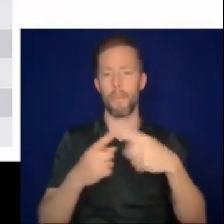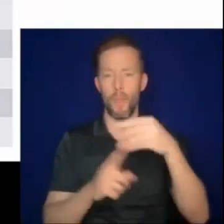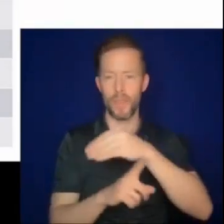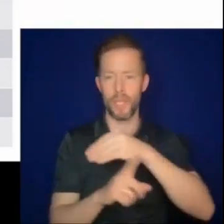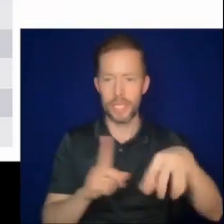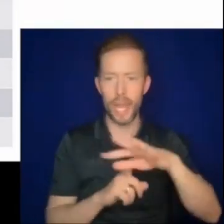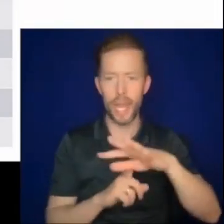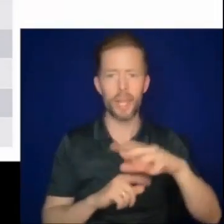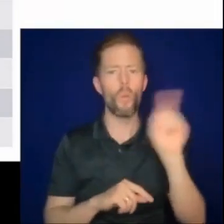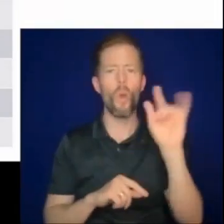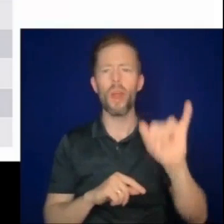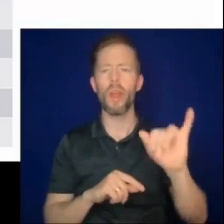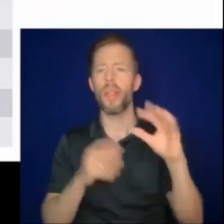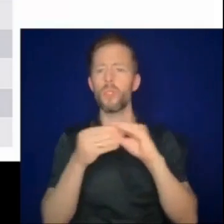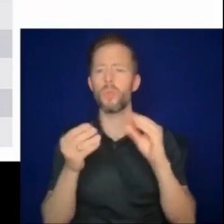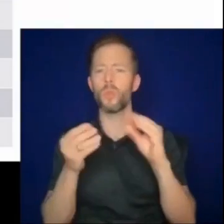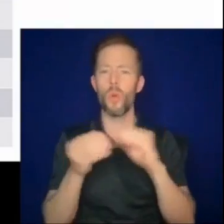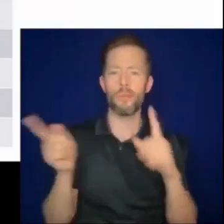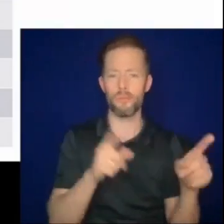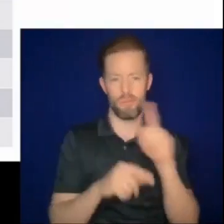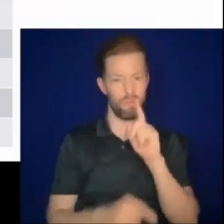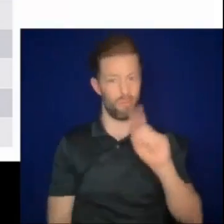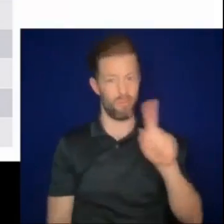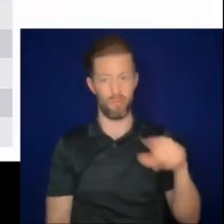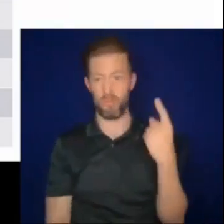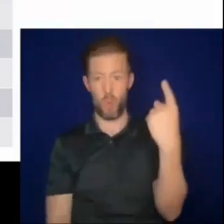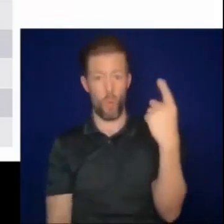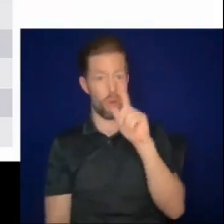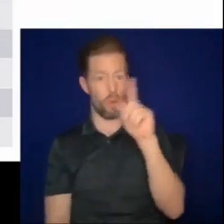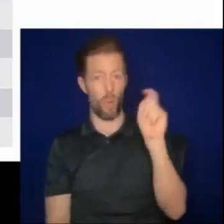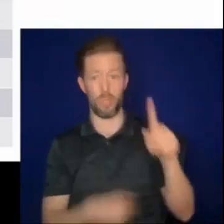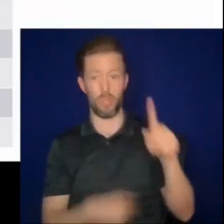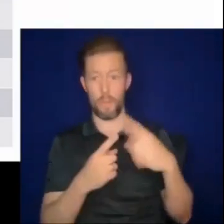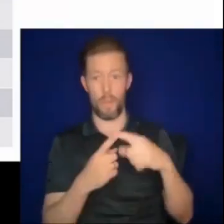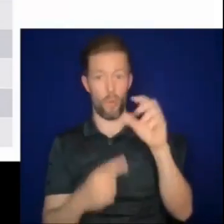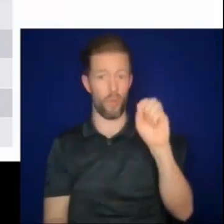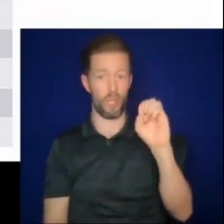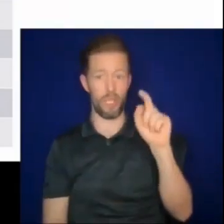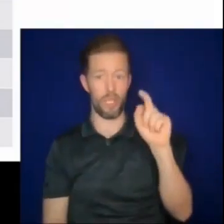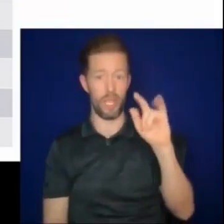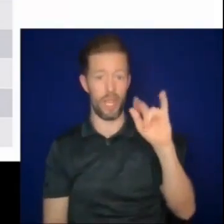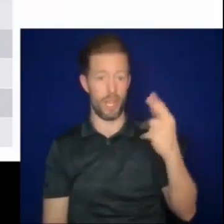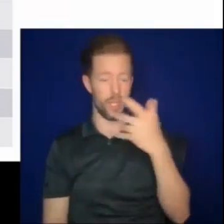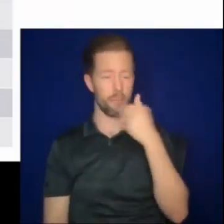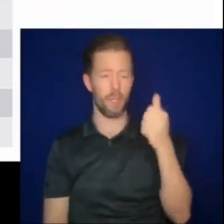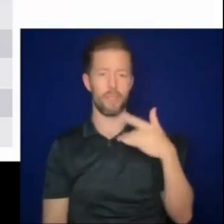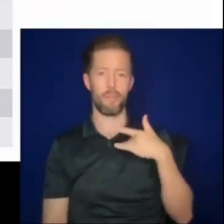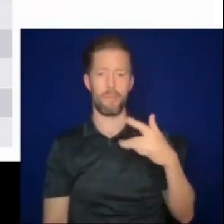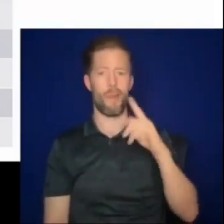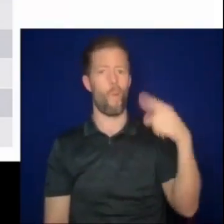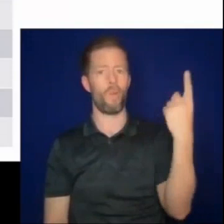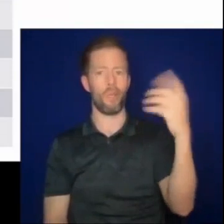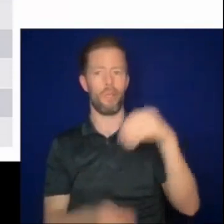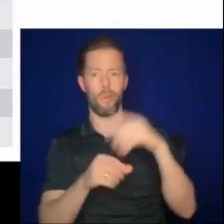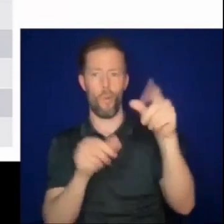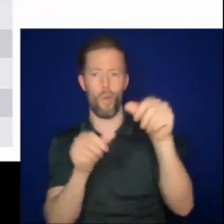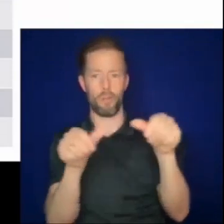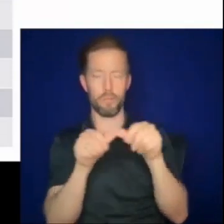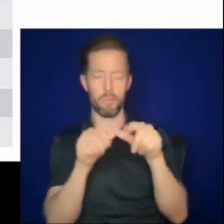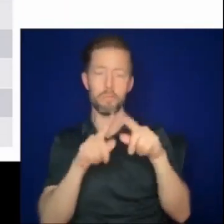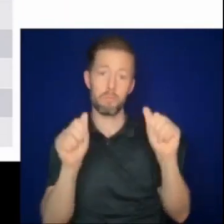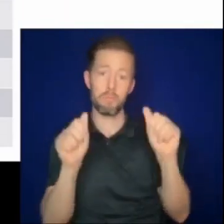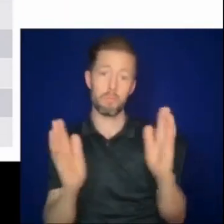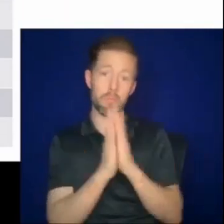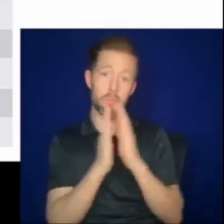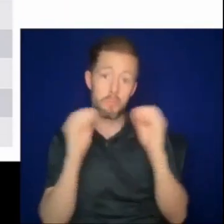ask a question about the setting. Where does the story take place? Again, there's only really one question about the setting because the setting is usually only